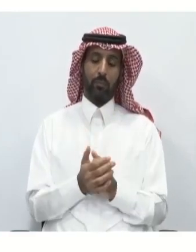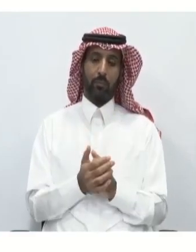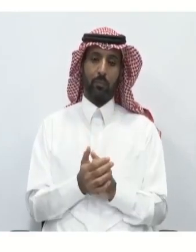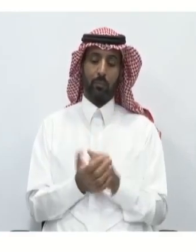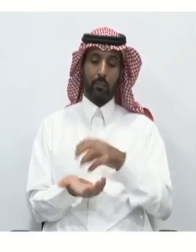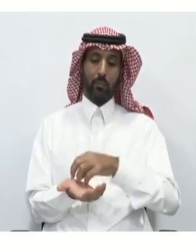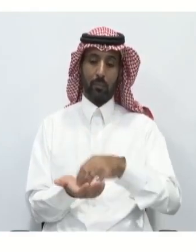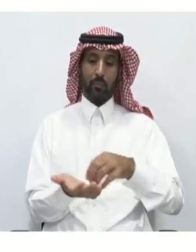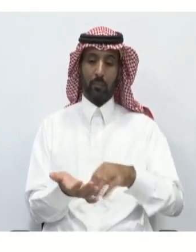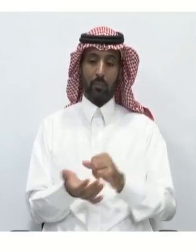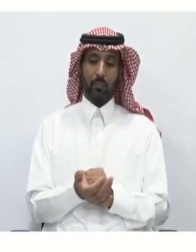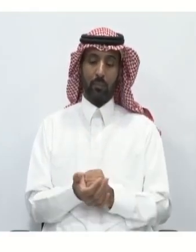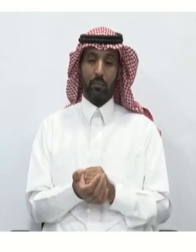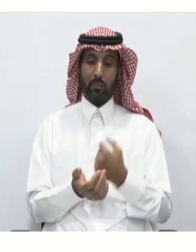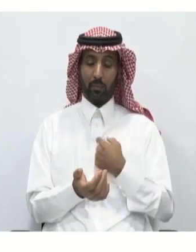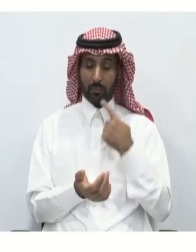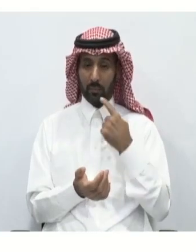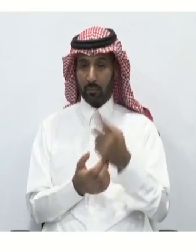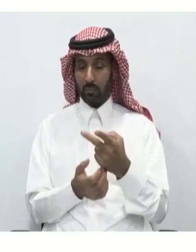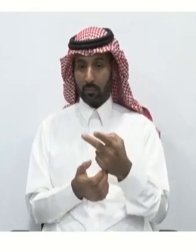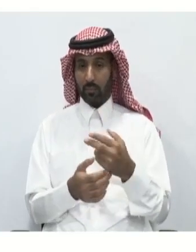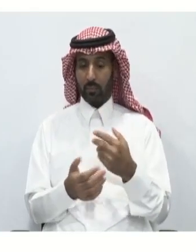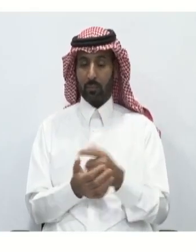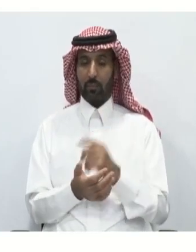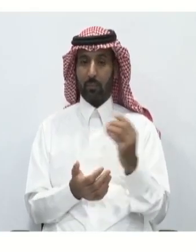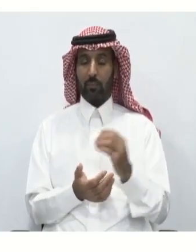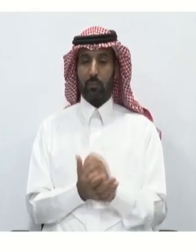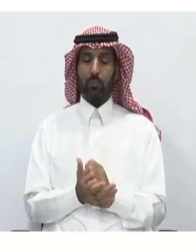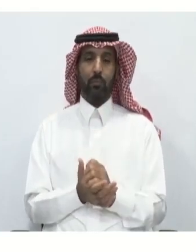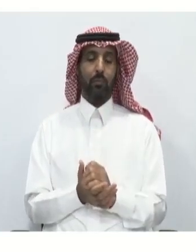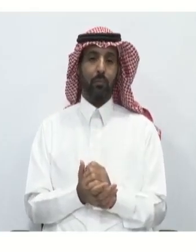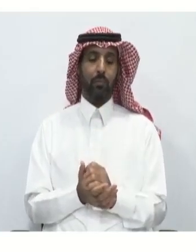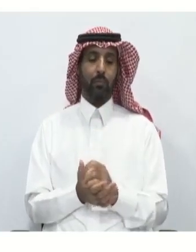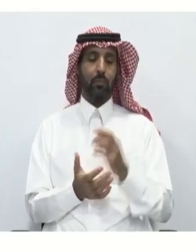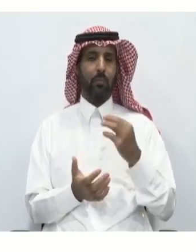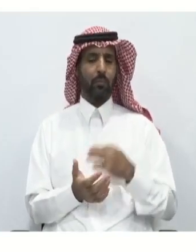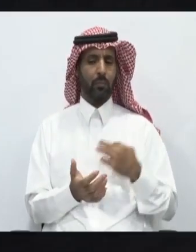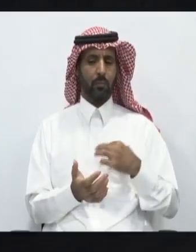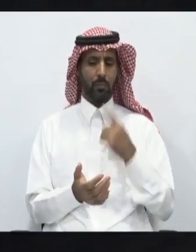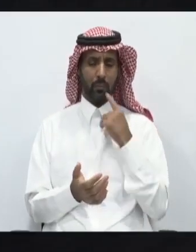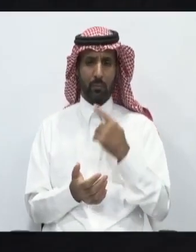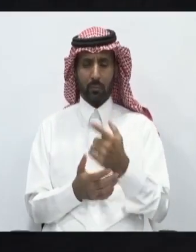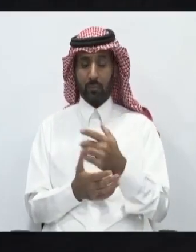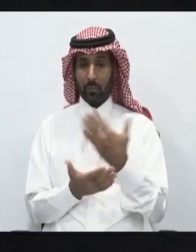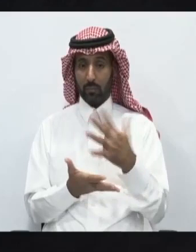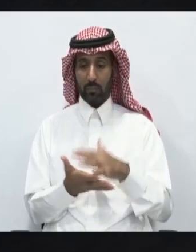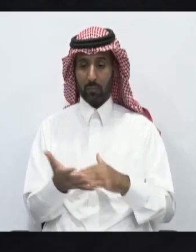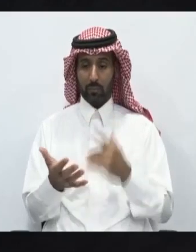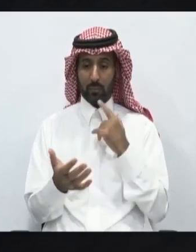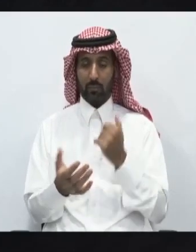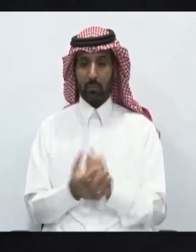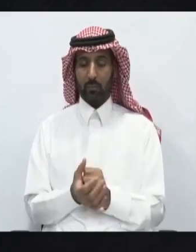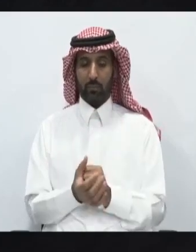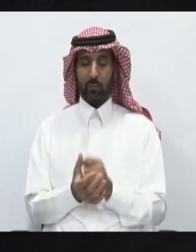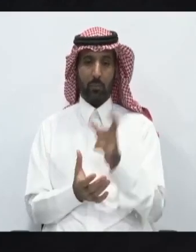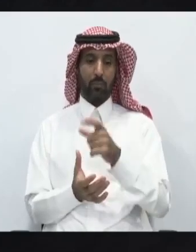the places in my country for ecotourism. So what are the features, the benefits, the